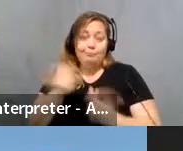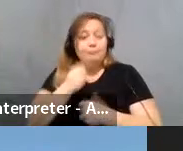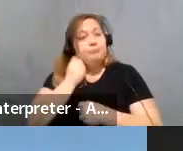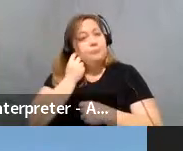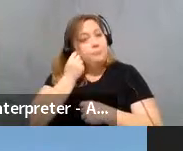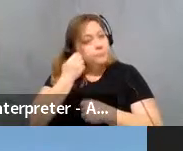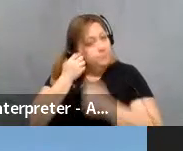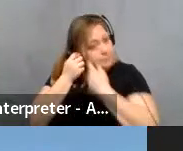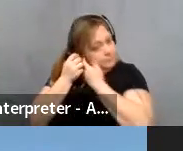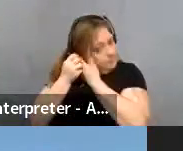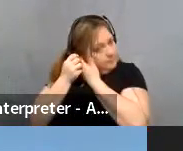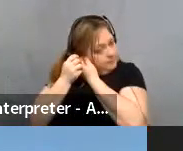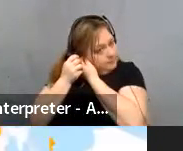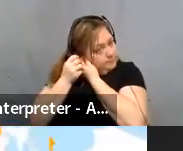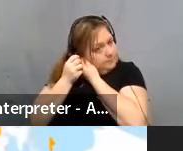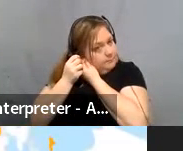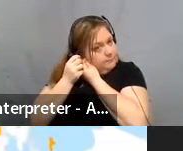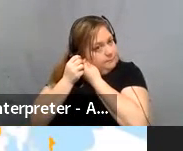Next slide.